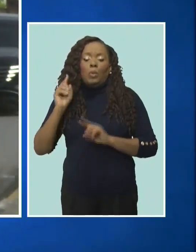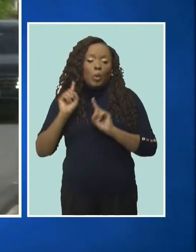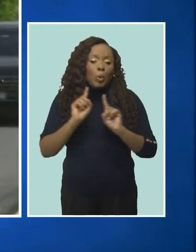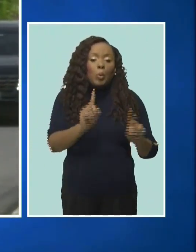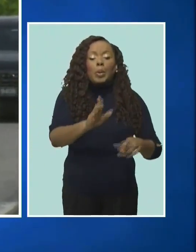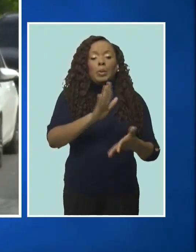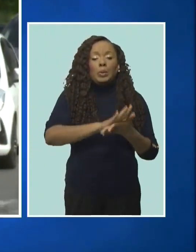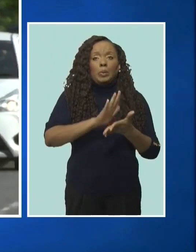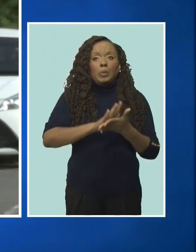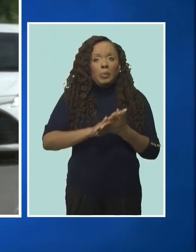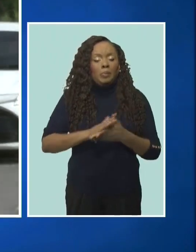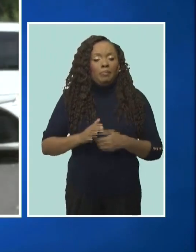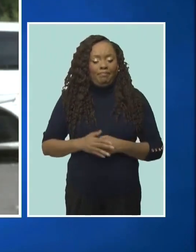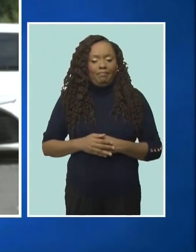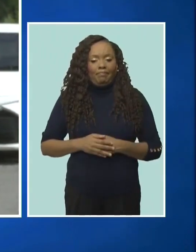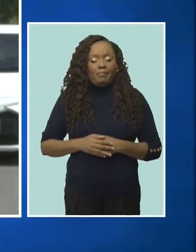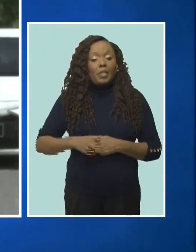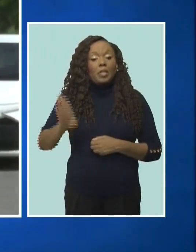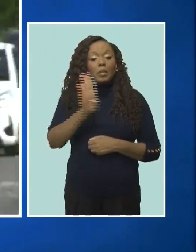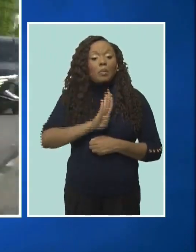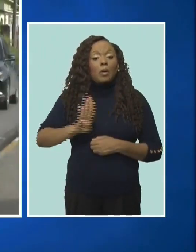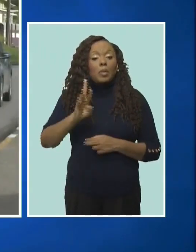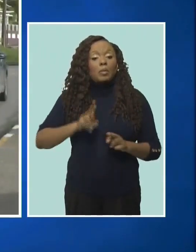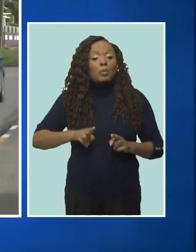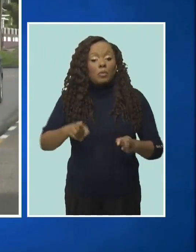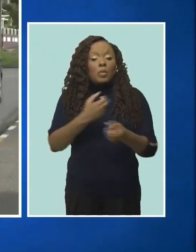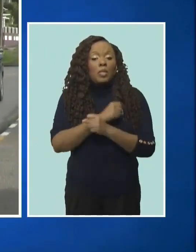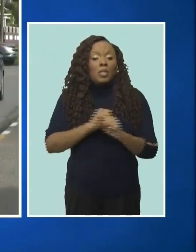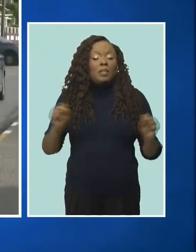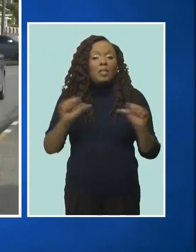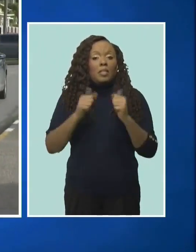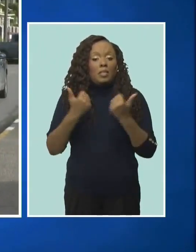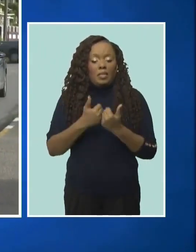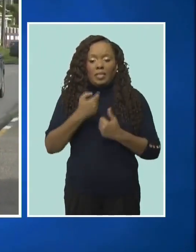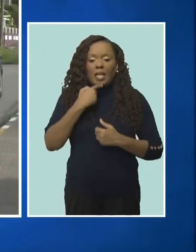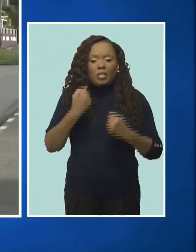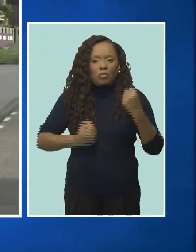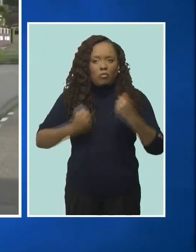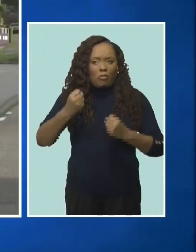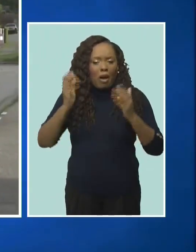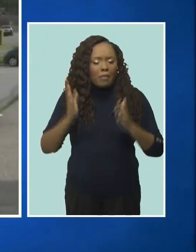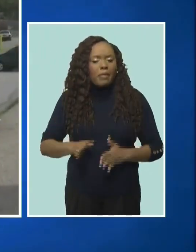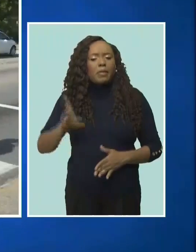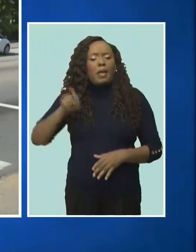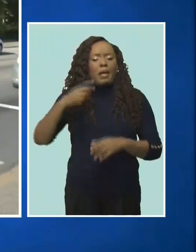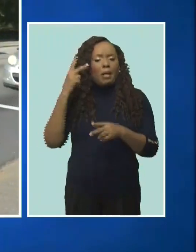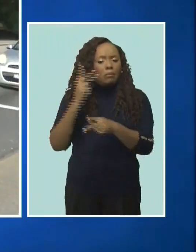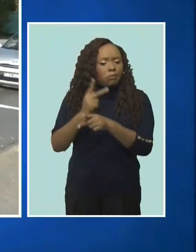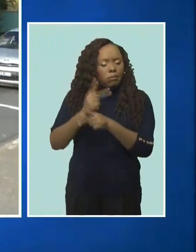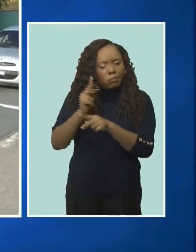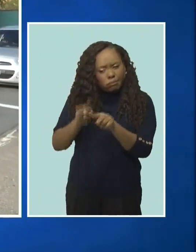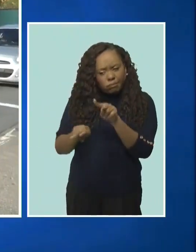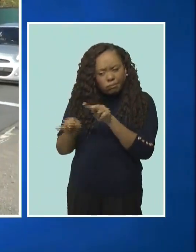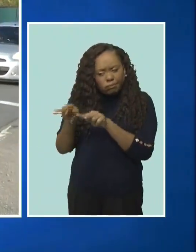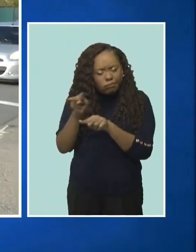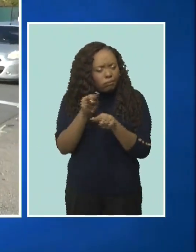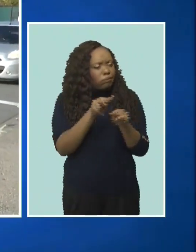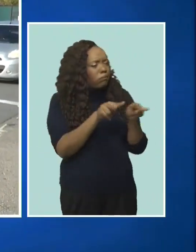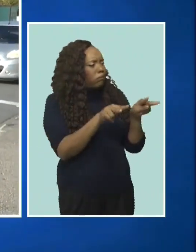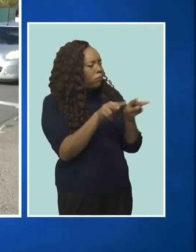Safety Association is reiterating that drivers should be exercising due care and attention and also